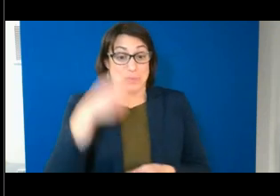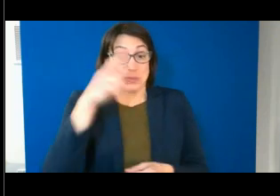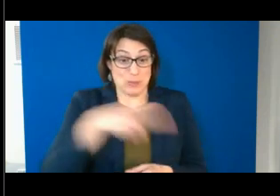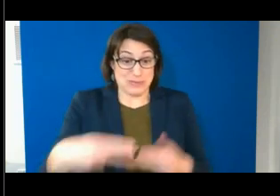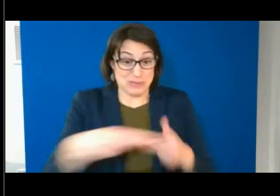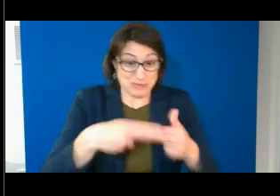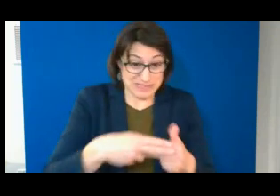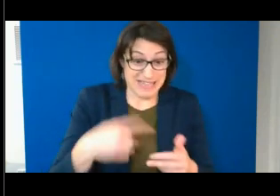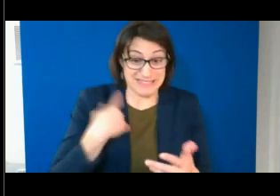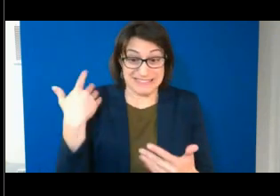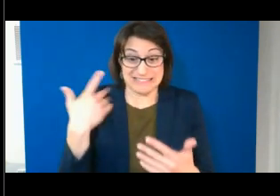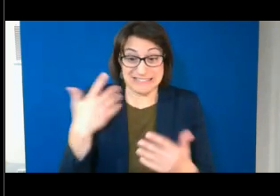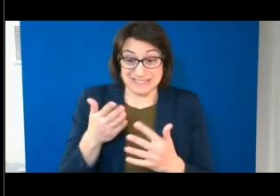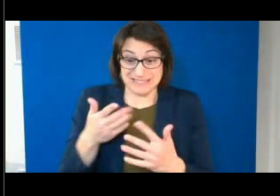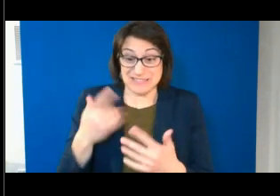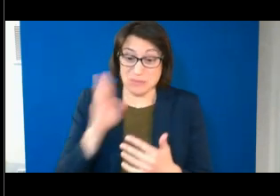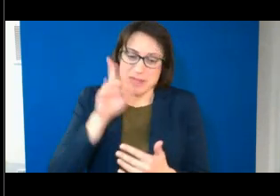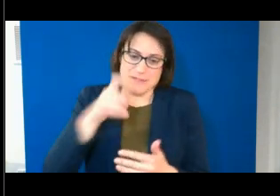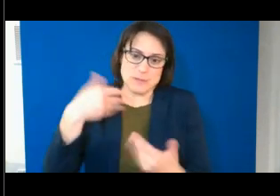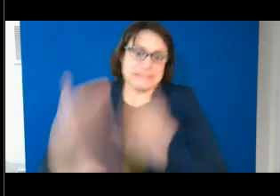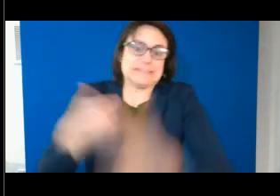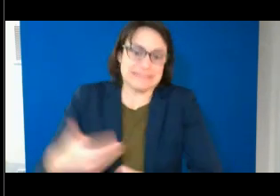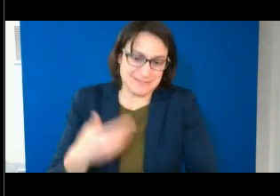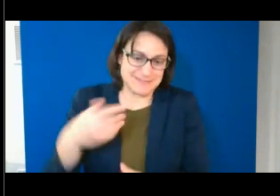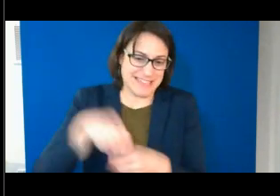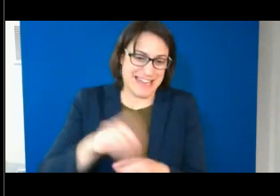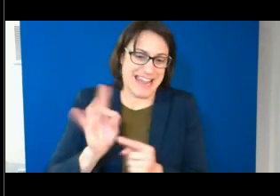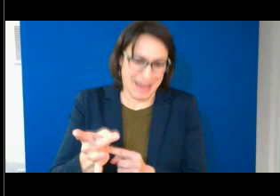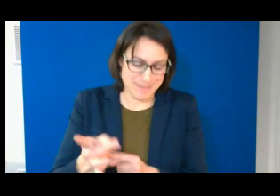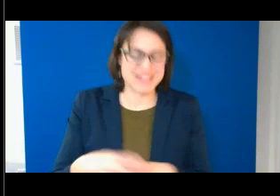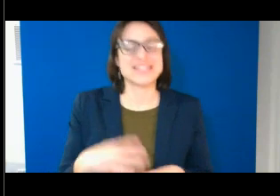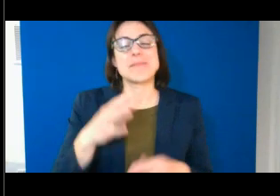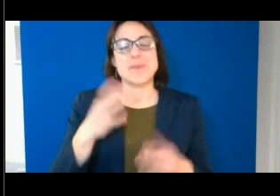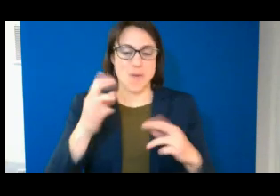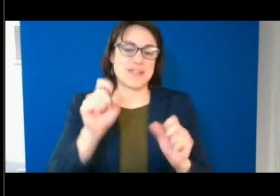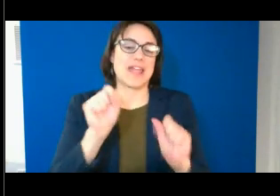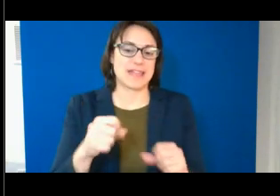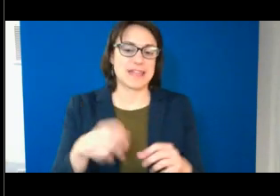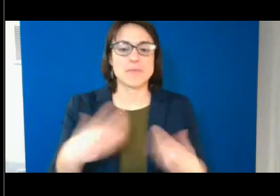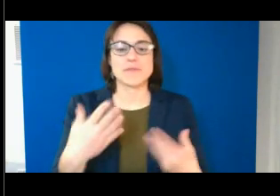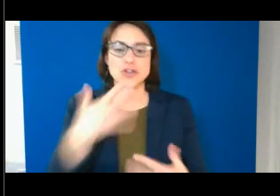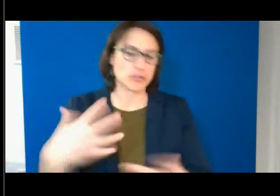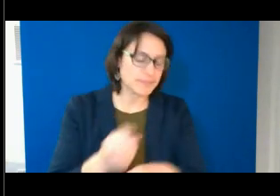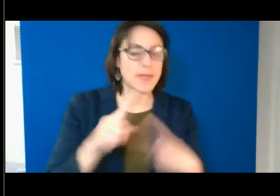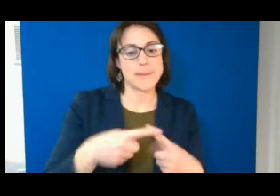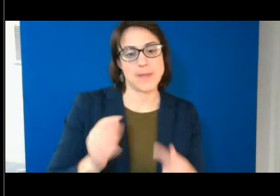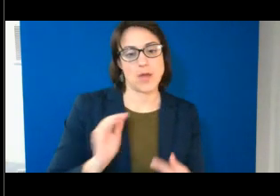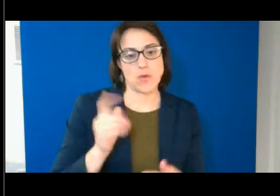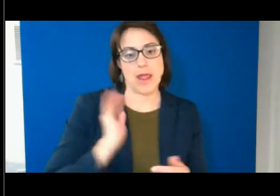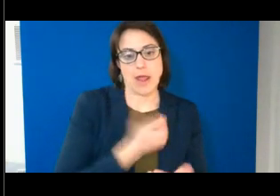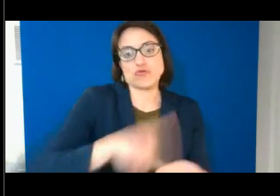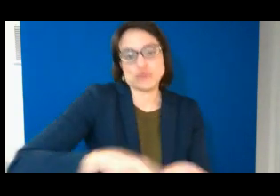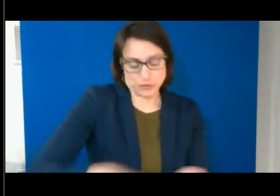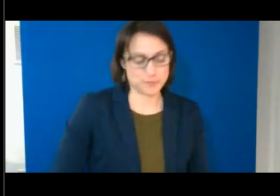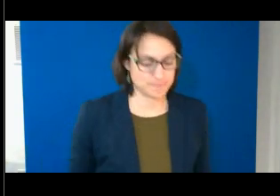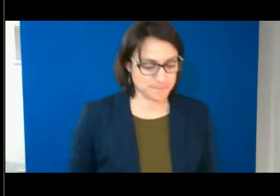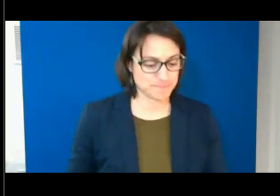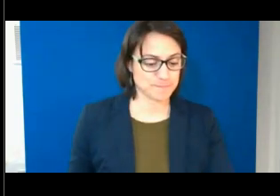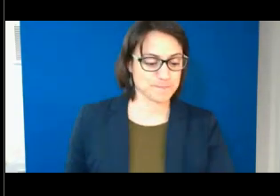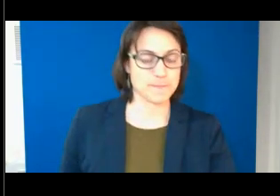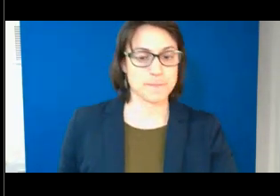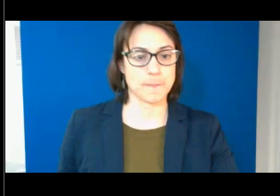going to be rushing through, but hopefully I can give you a good rundown on the research we're doing and the work we're getting on with. So next slide, please. Yeah,